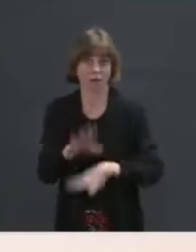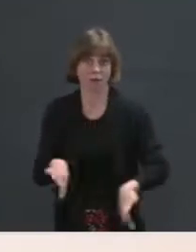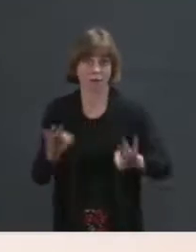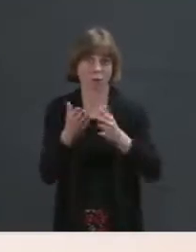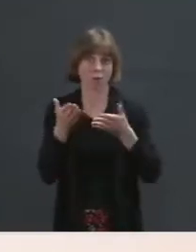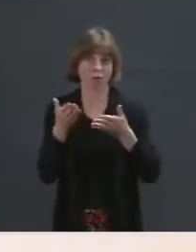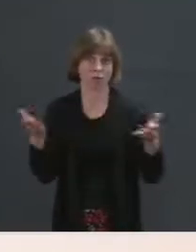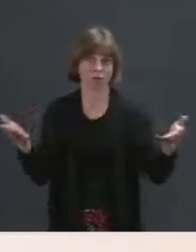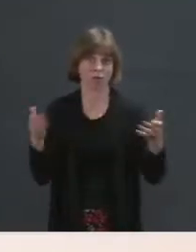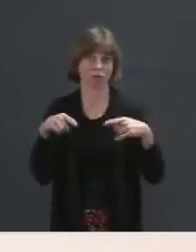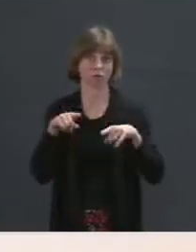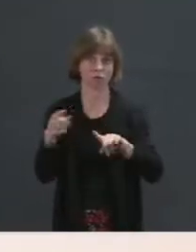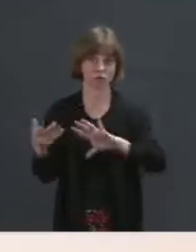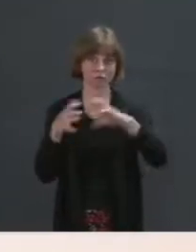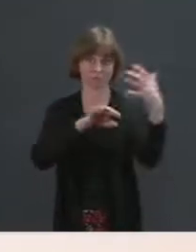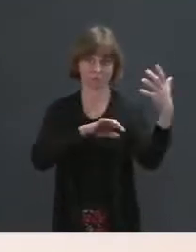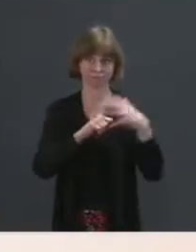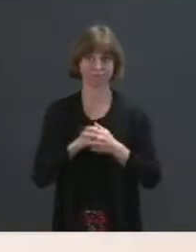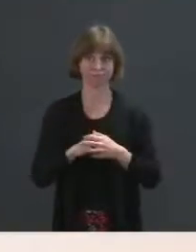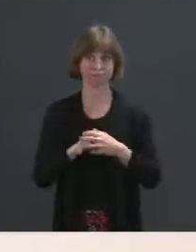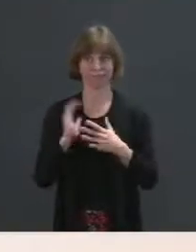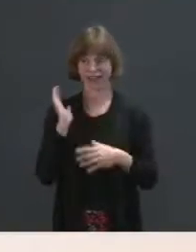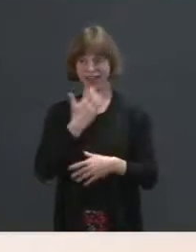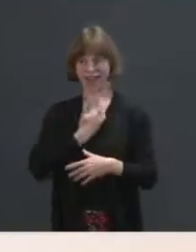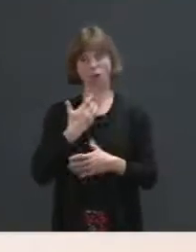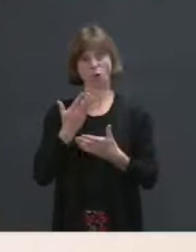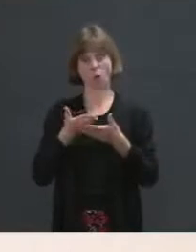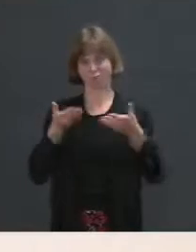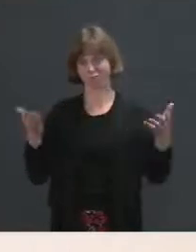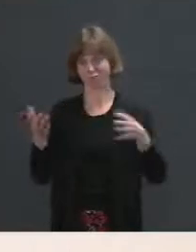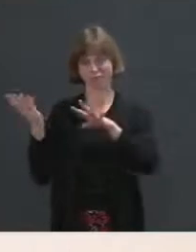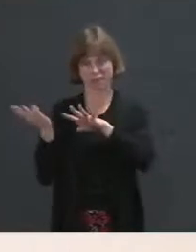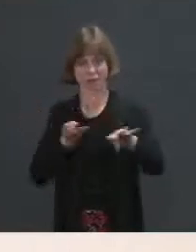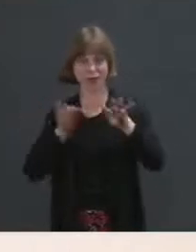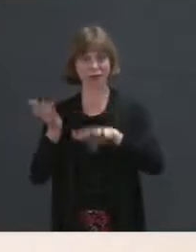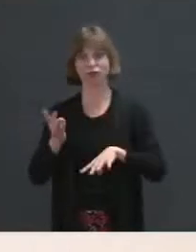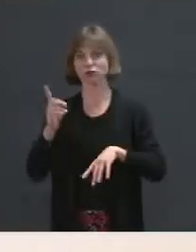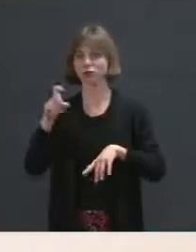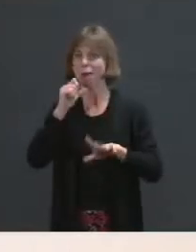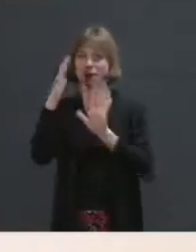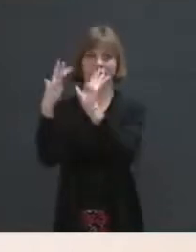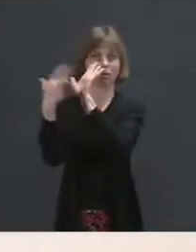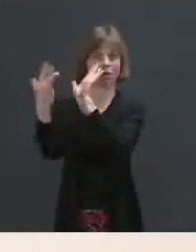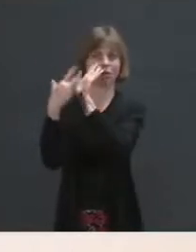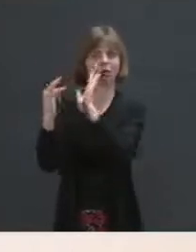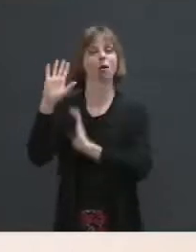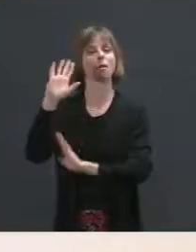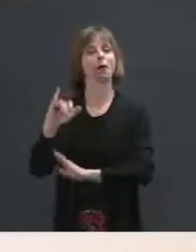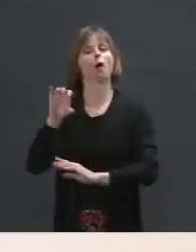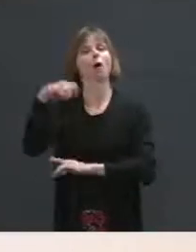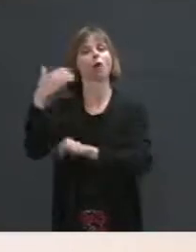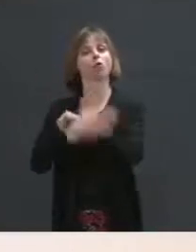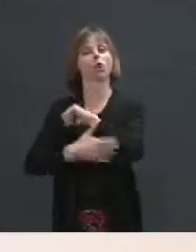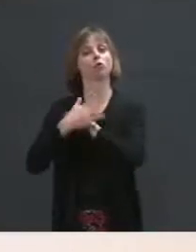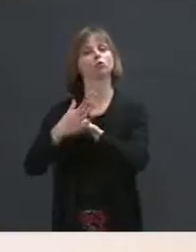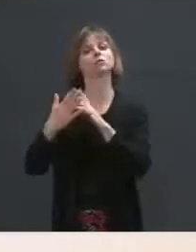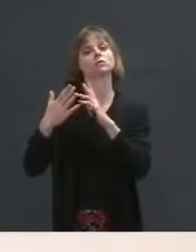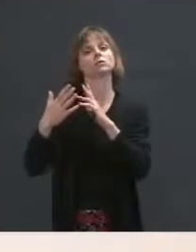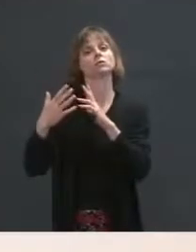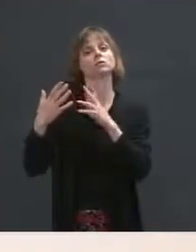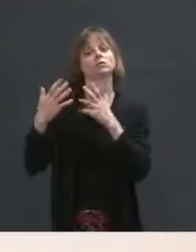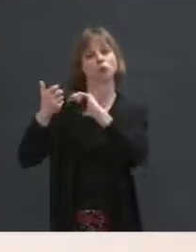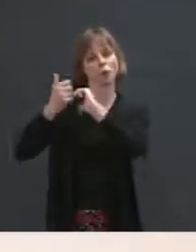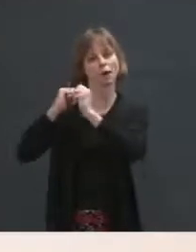Our supply chain should not be vulnerable to manipulation by competitor nations. The EO that the President will sign later today